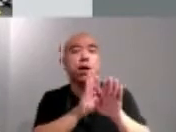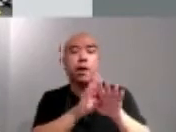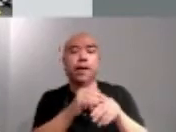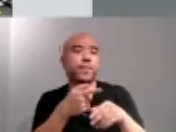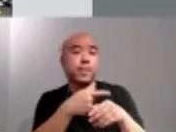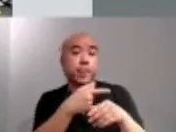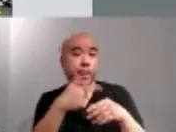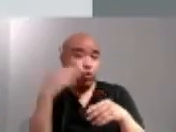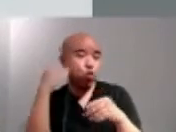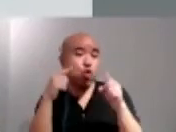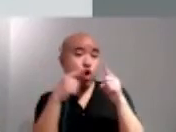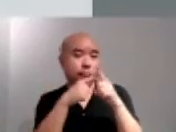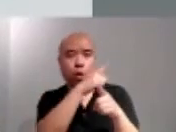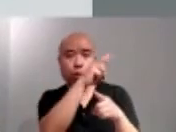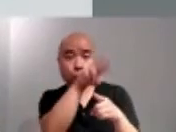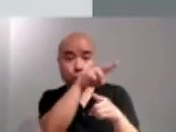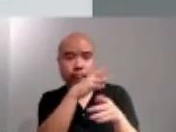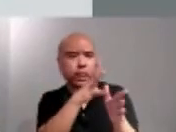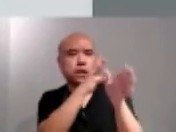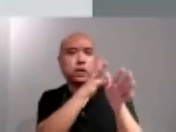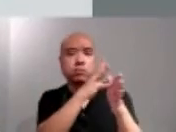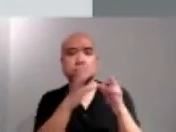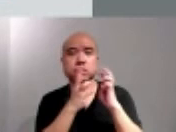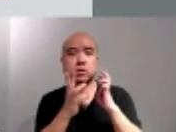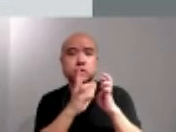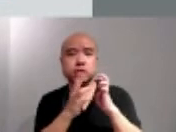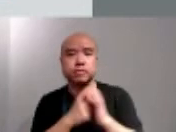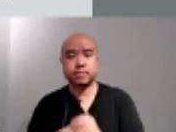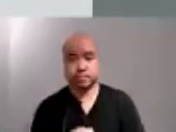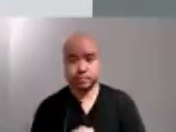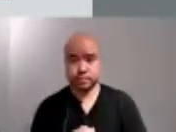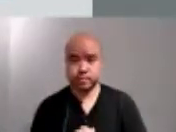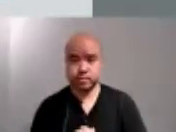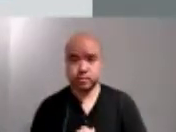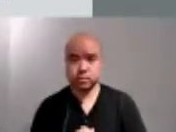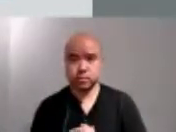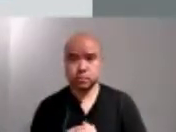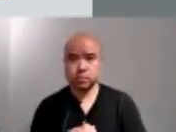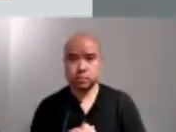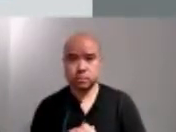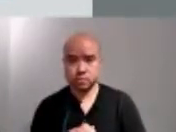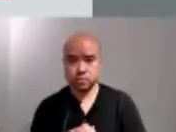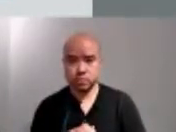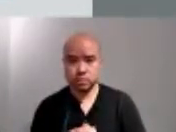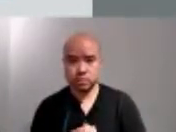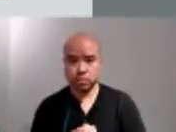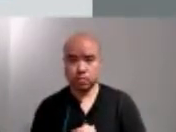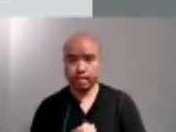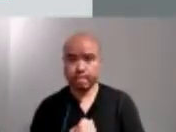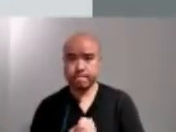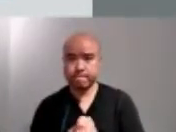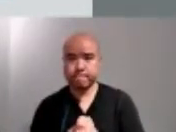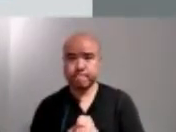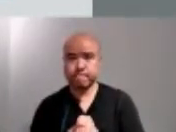foreign travelers. And secondly, a New Black focus on the hardware. So we're gonna